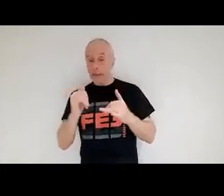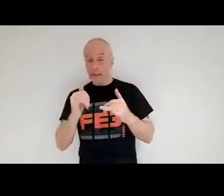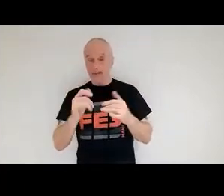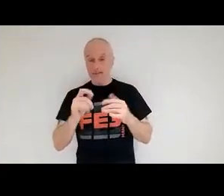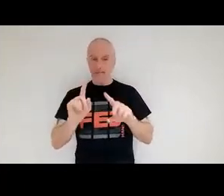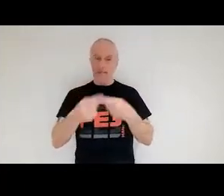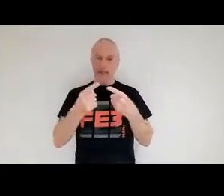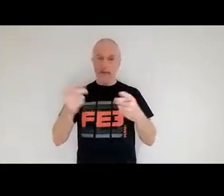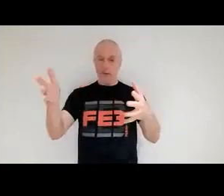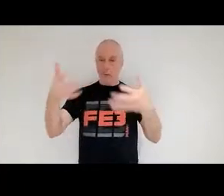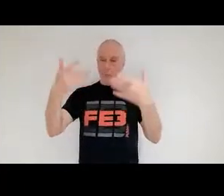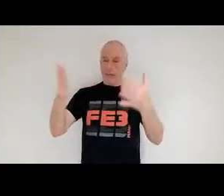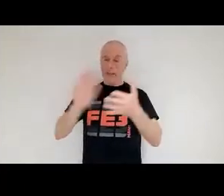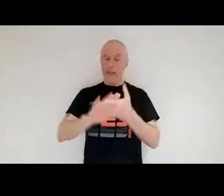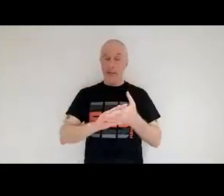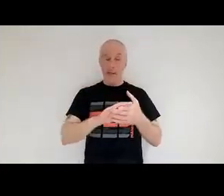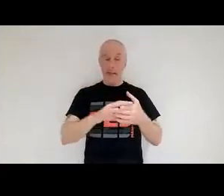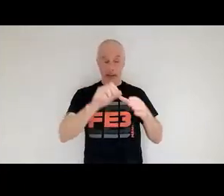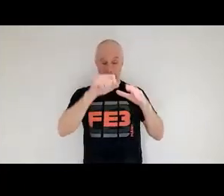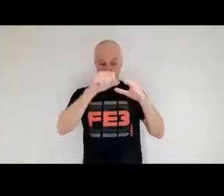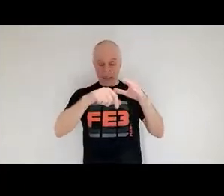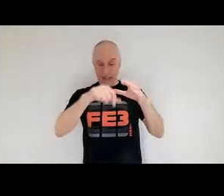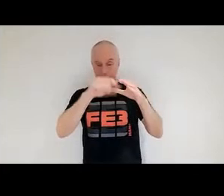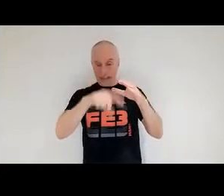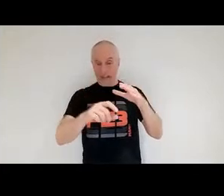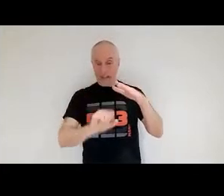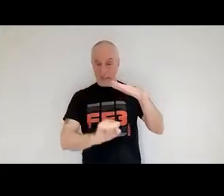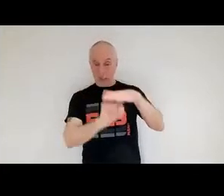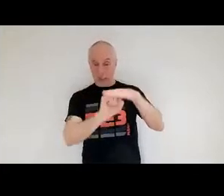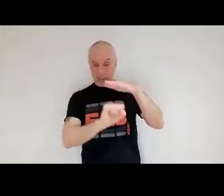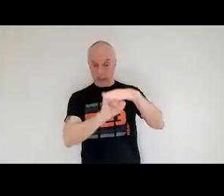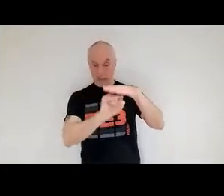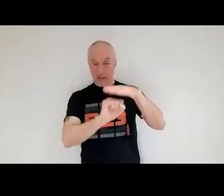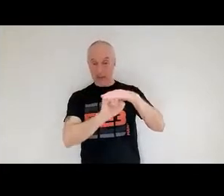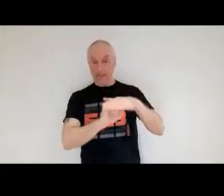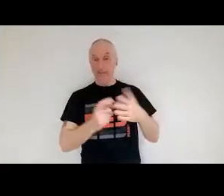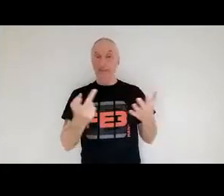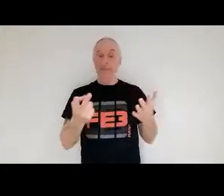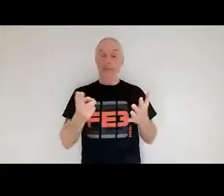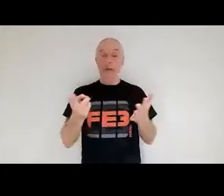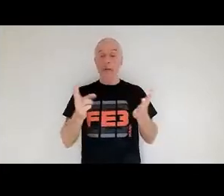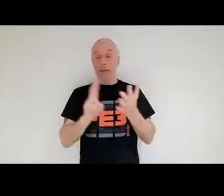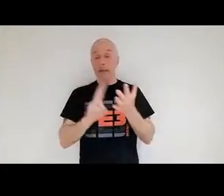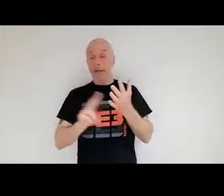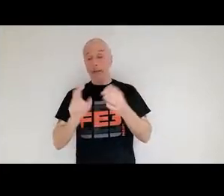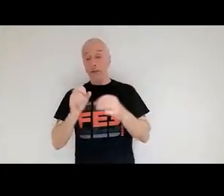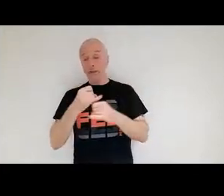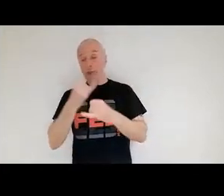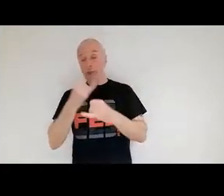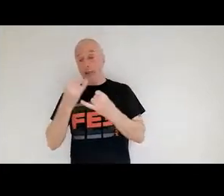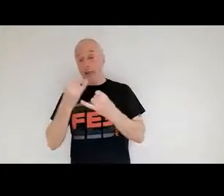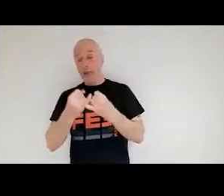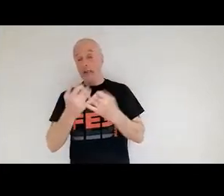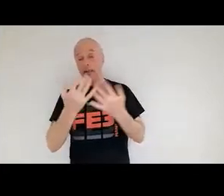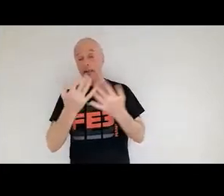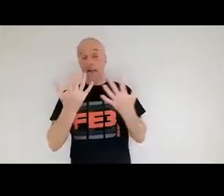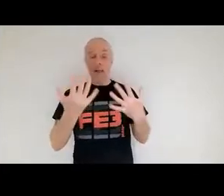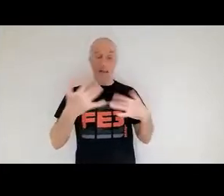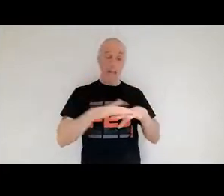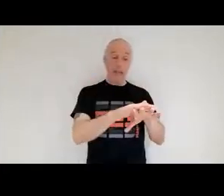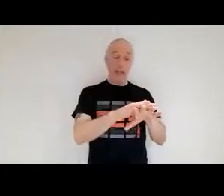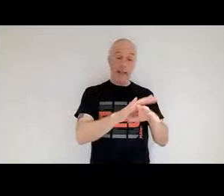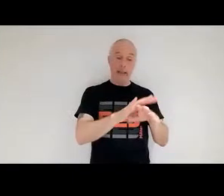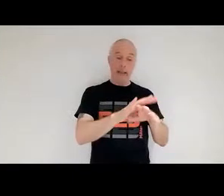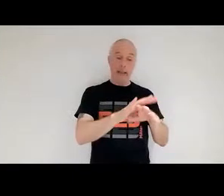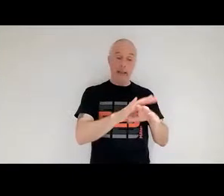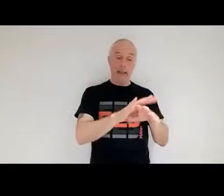leak aperture, and varying the leak pressure across both natural gas and blends. And then we built a CFD